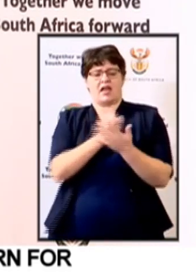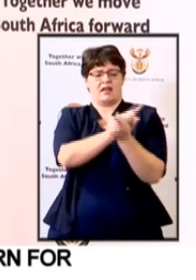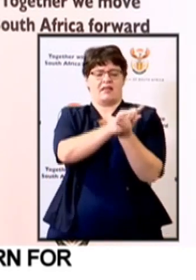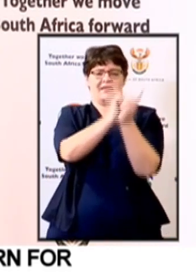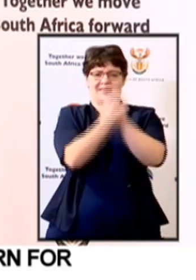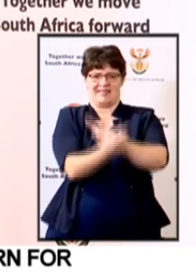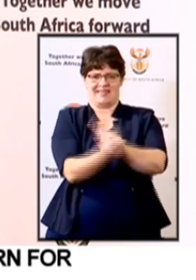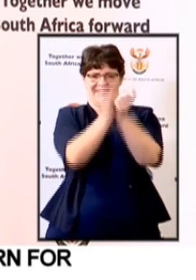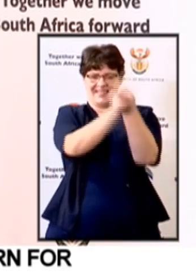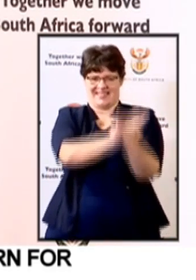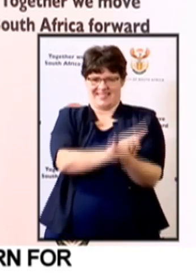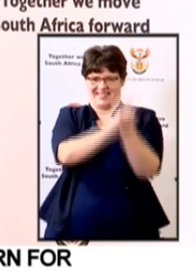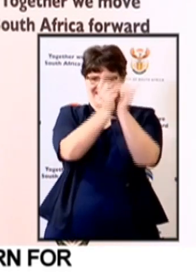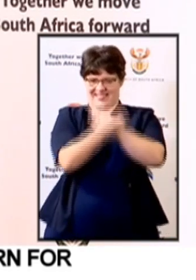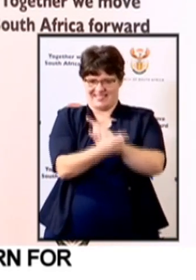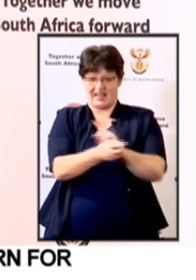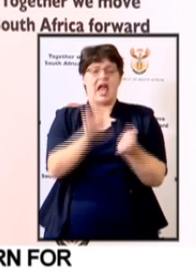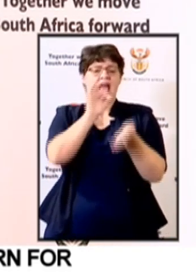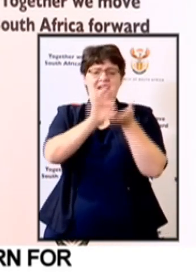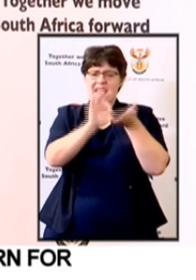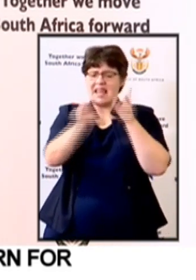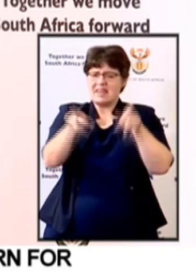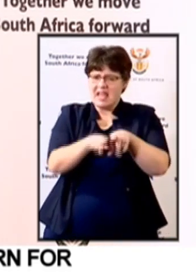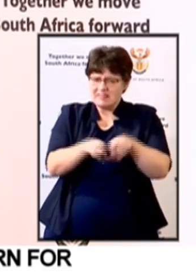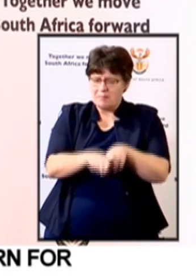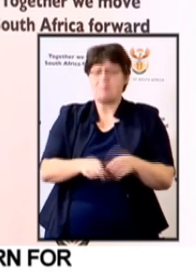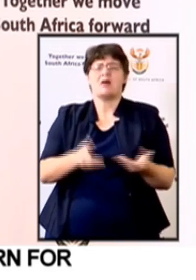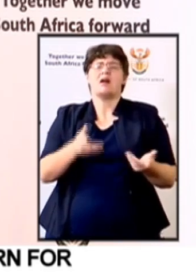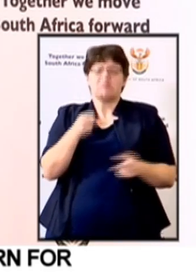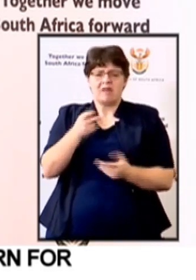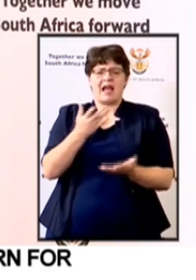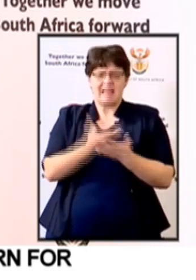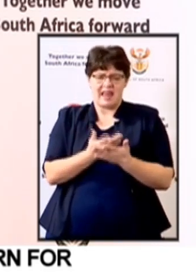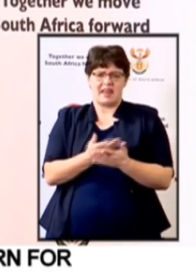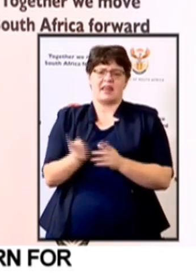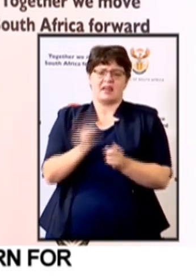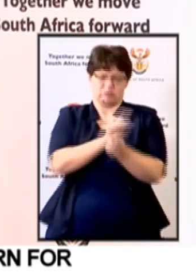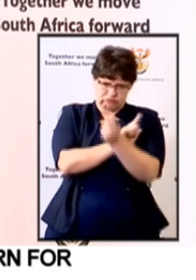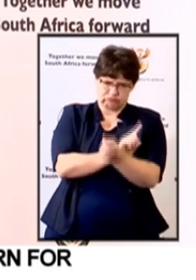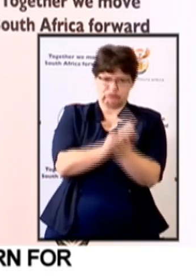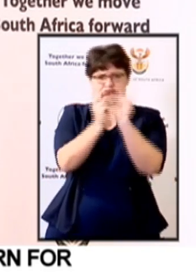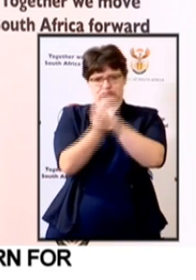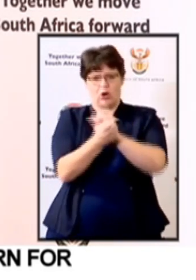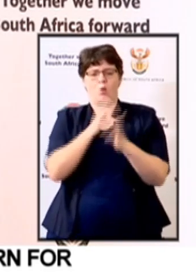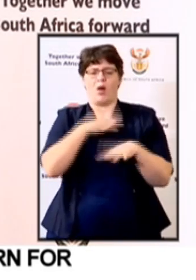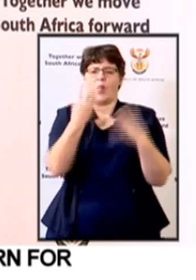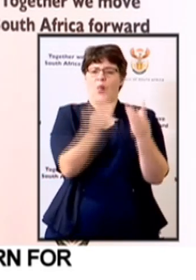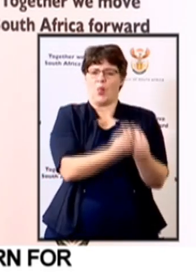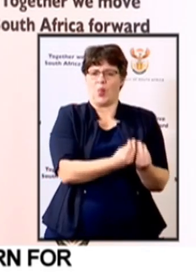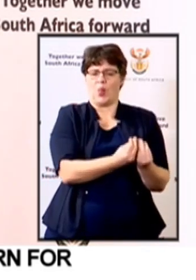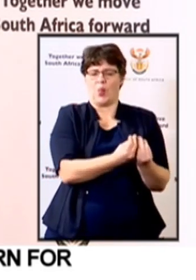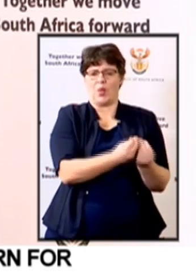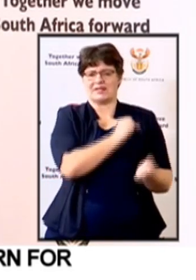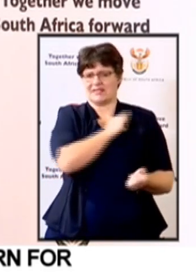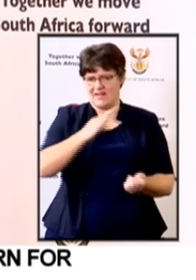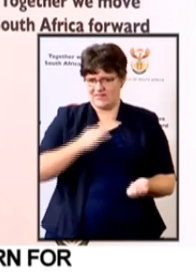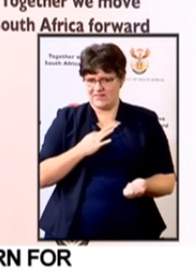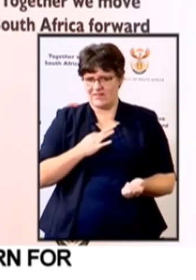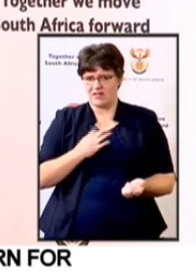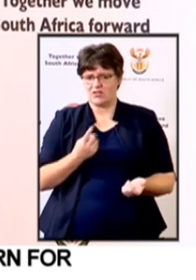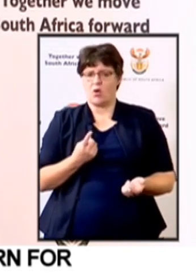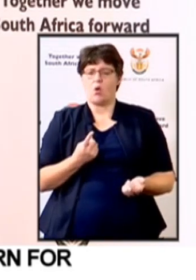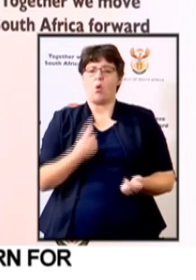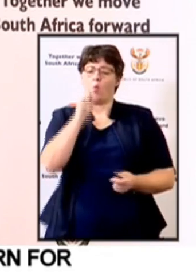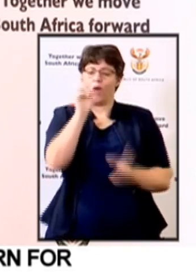there's not many people in the workplace, they can rotate. So you don't have to have the same cleaners coming every day, but 1 week or one day,